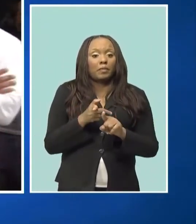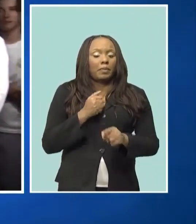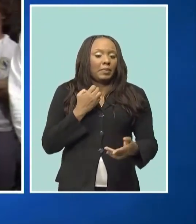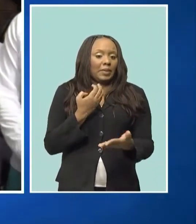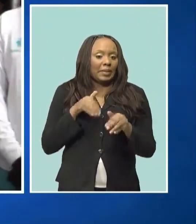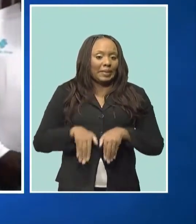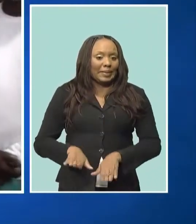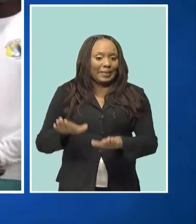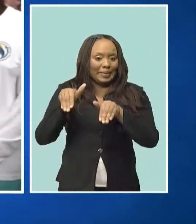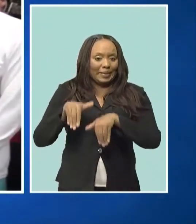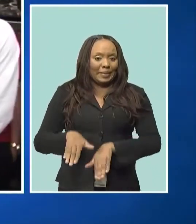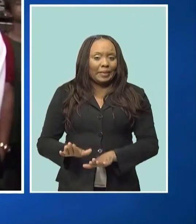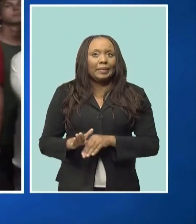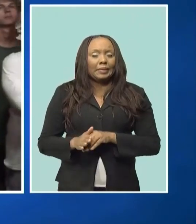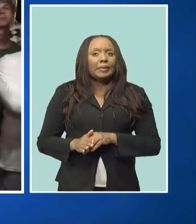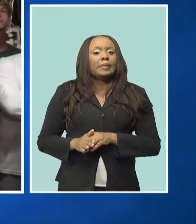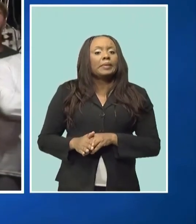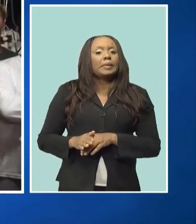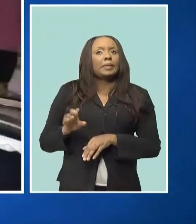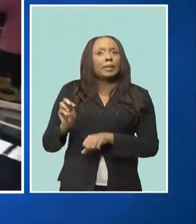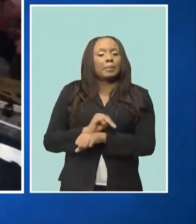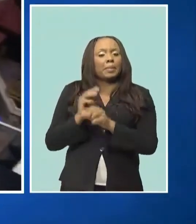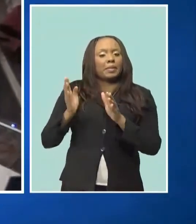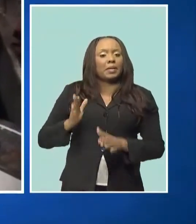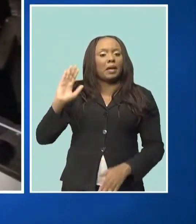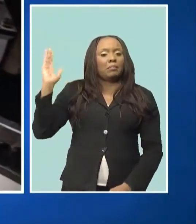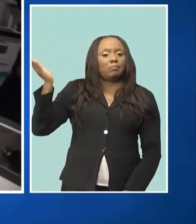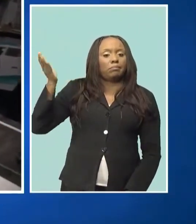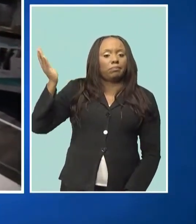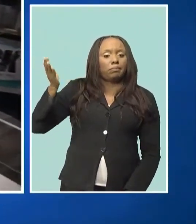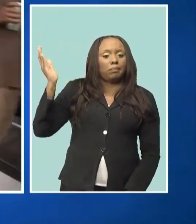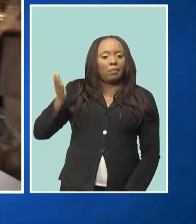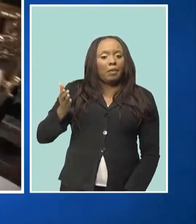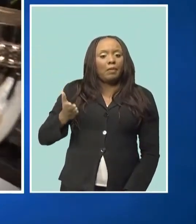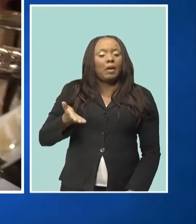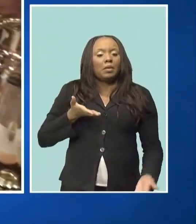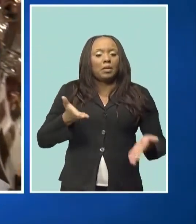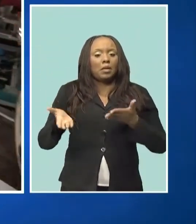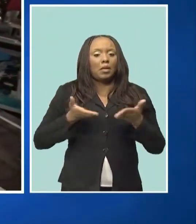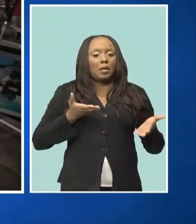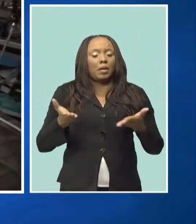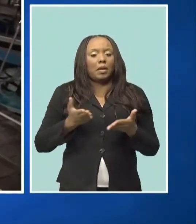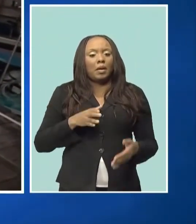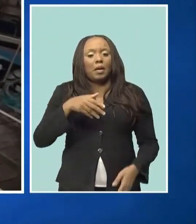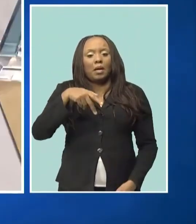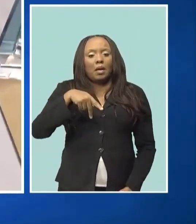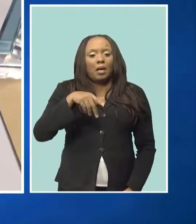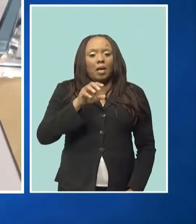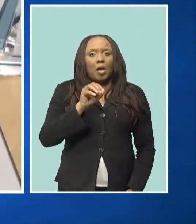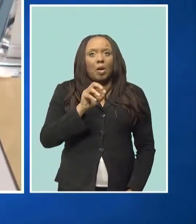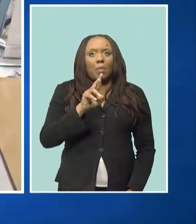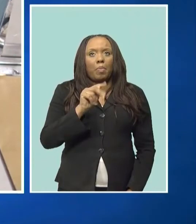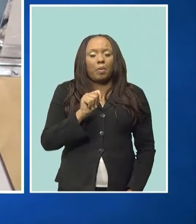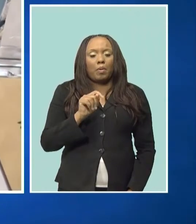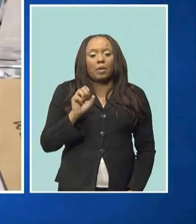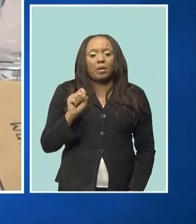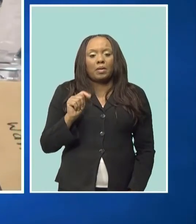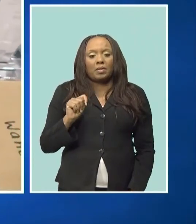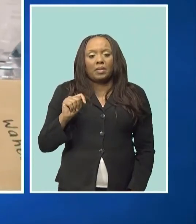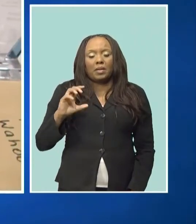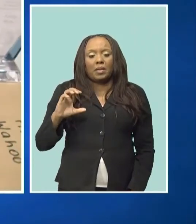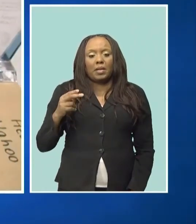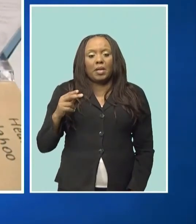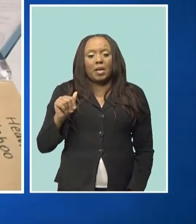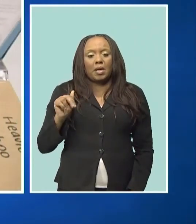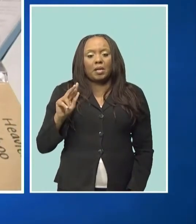presentation for the International Game Fishing Ceremony at Port St. Charles. That's where Team Barbados on board the vessel Remember Me